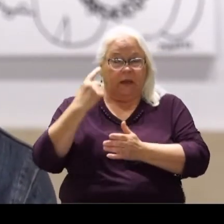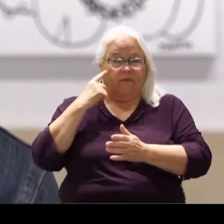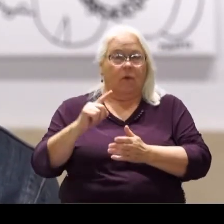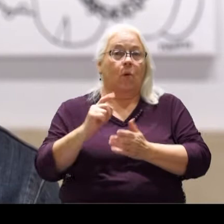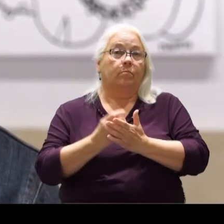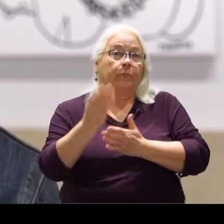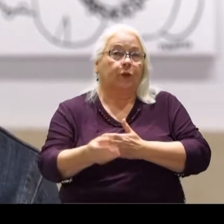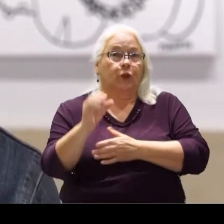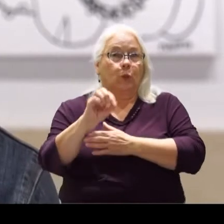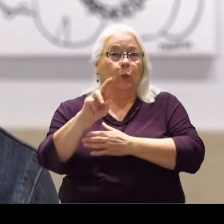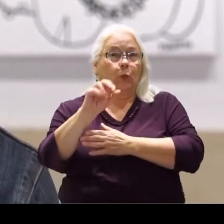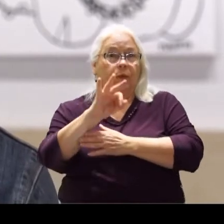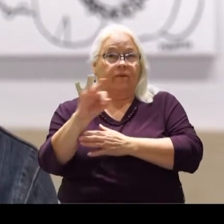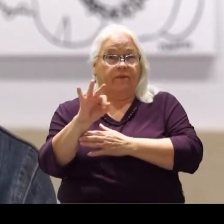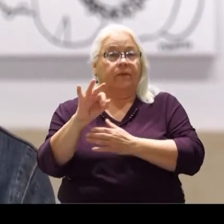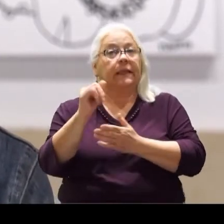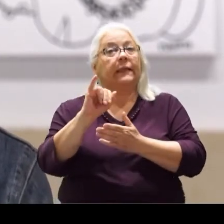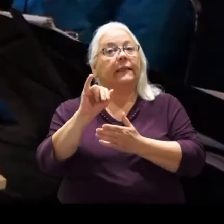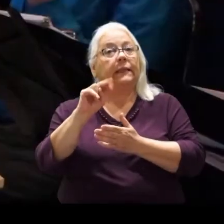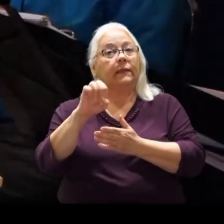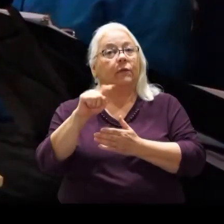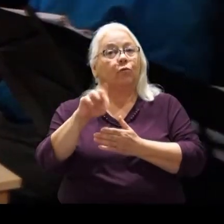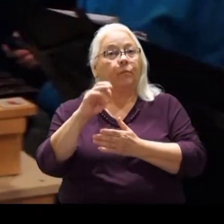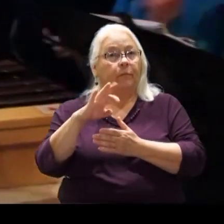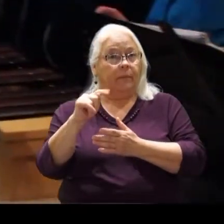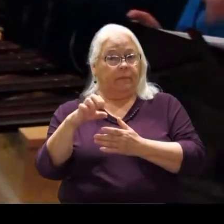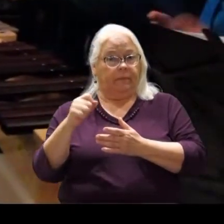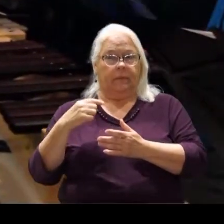didn't have any at our school at the time.